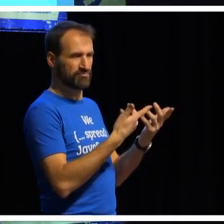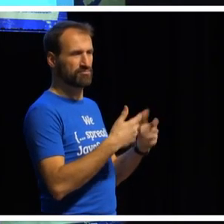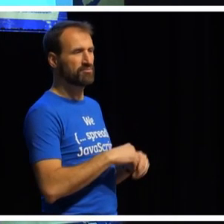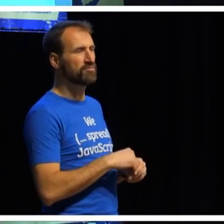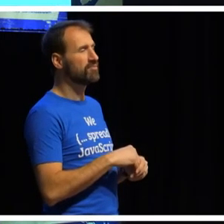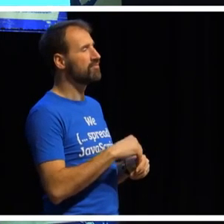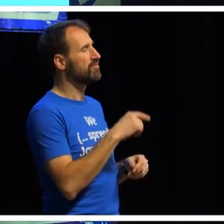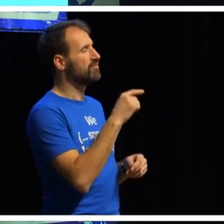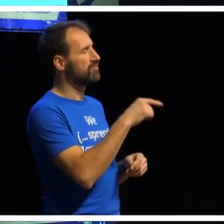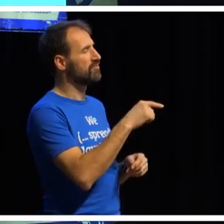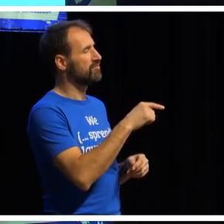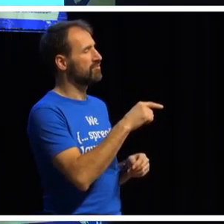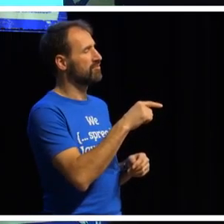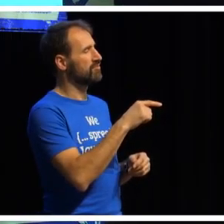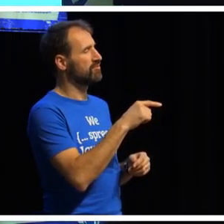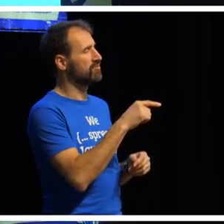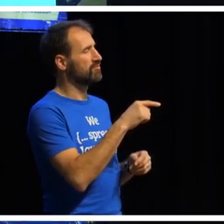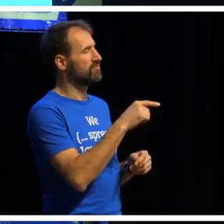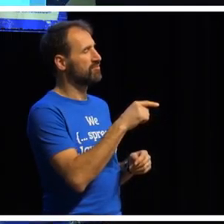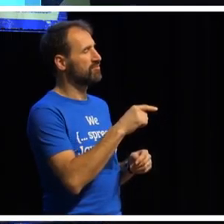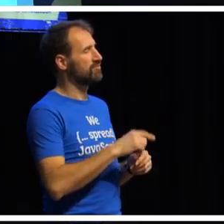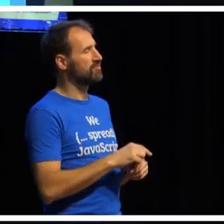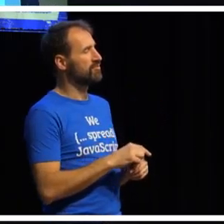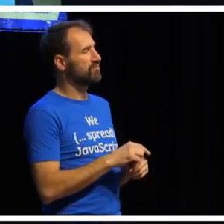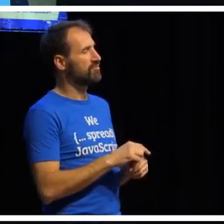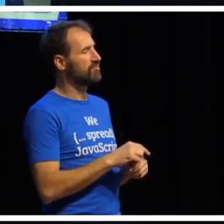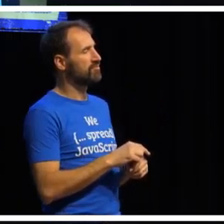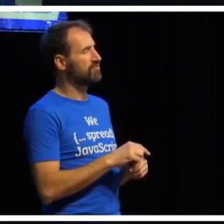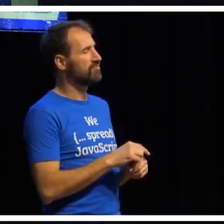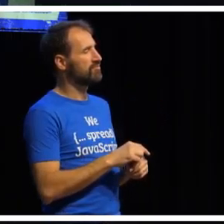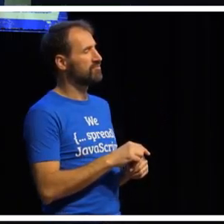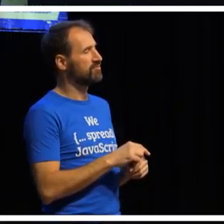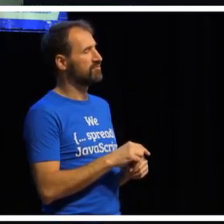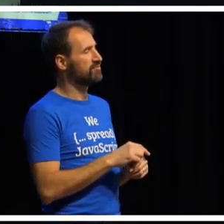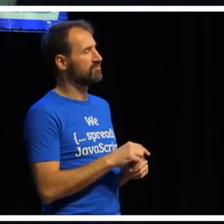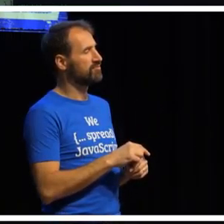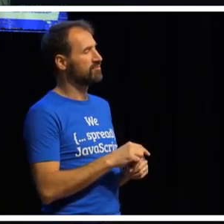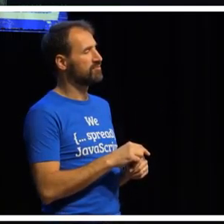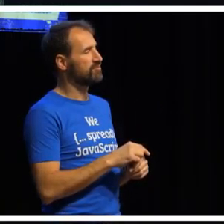which is like a proper syntax highlighted editor. Just a second.